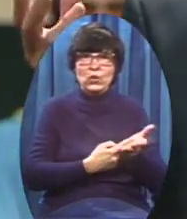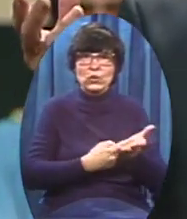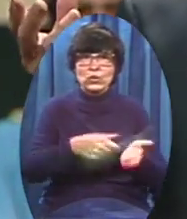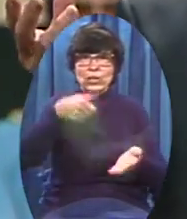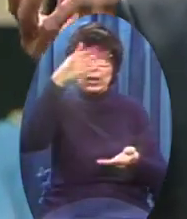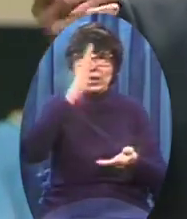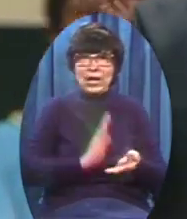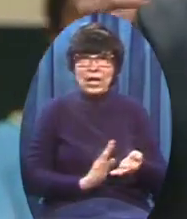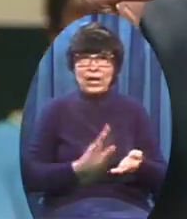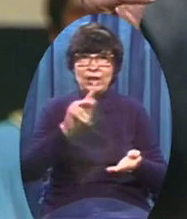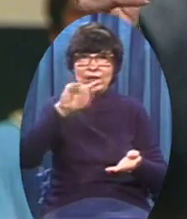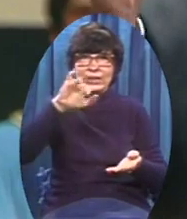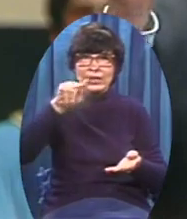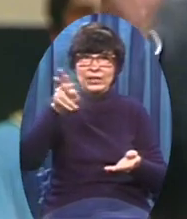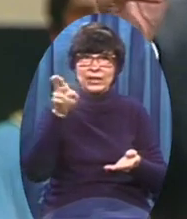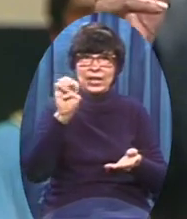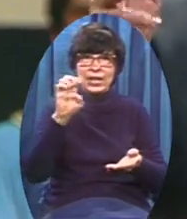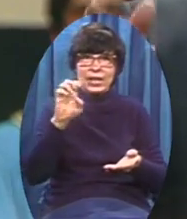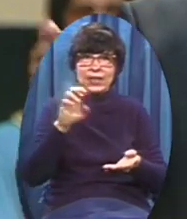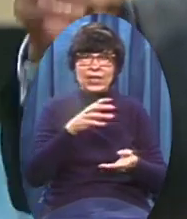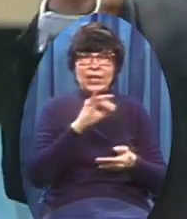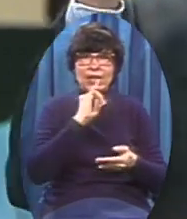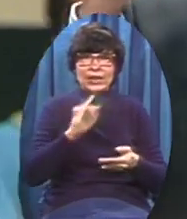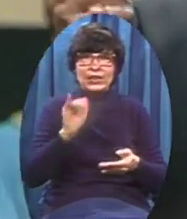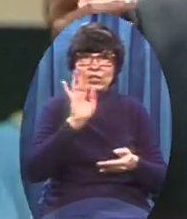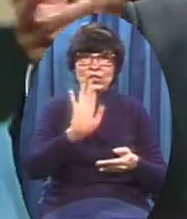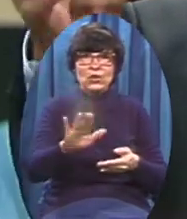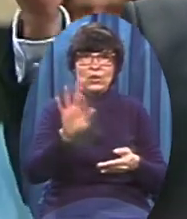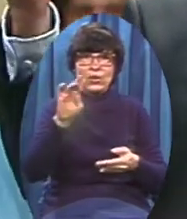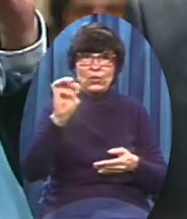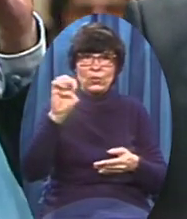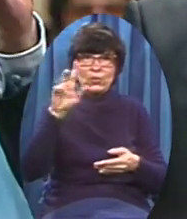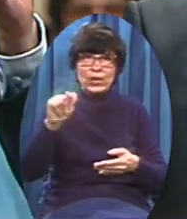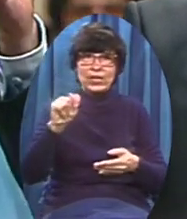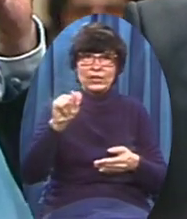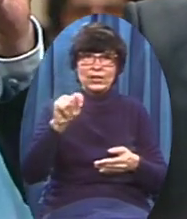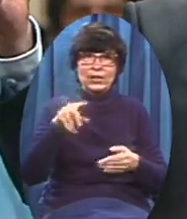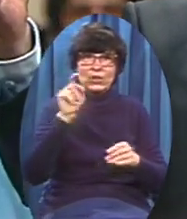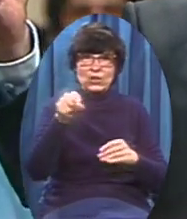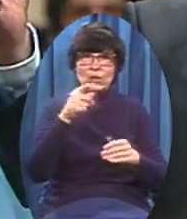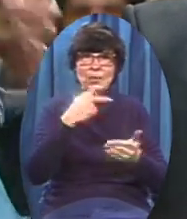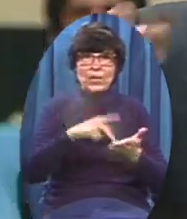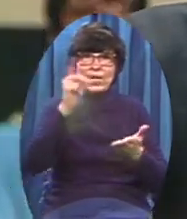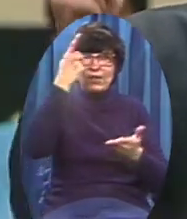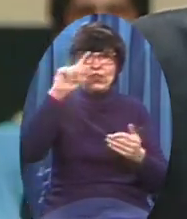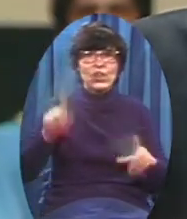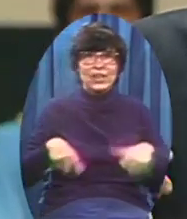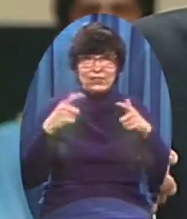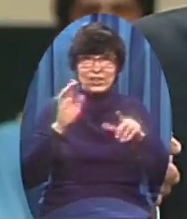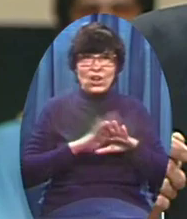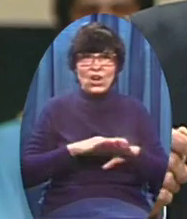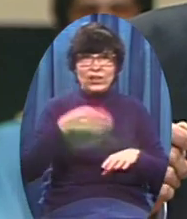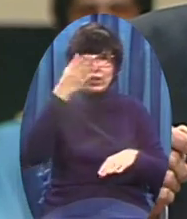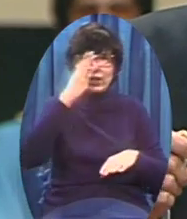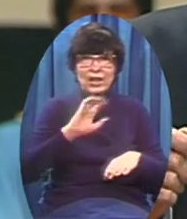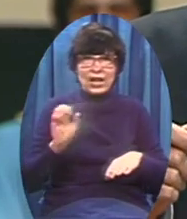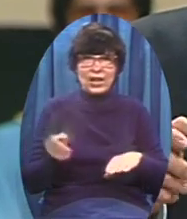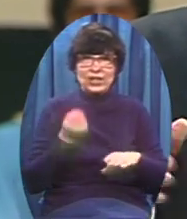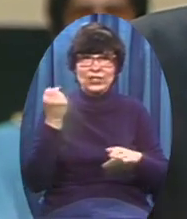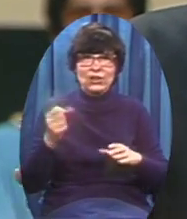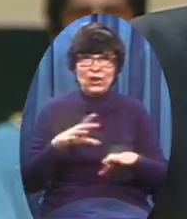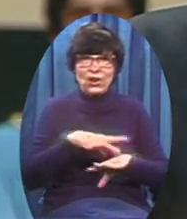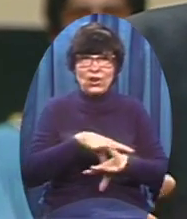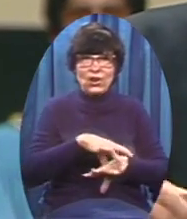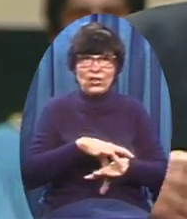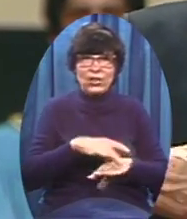is actually, brother, your rent that you pay on living on God's earth. And you know what happens to you if you don't pay your rent. If